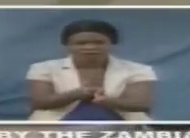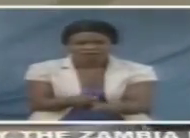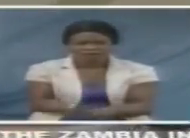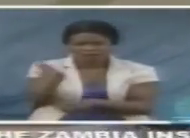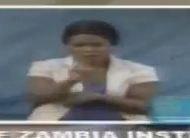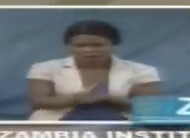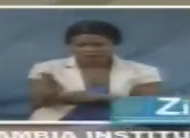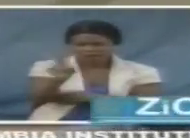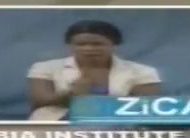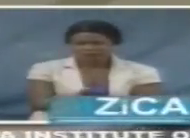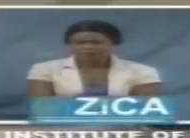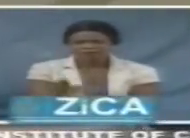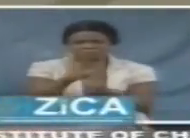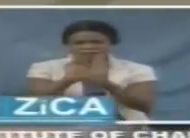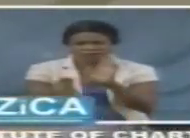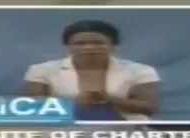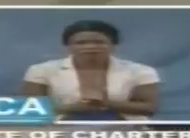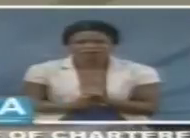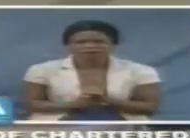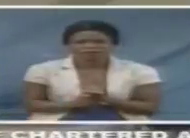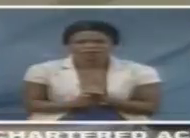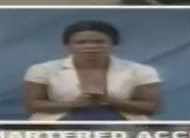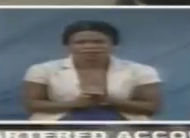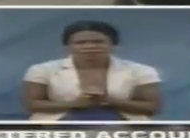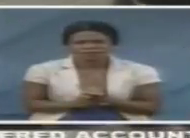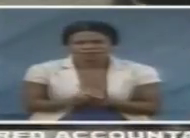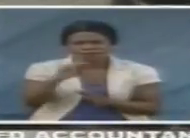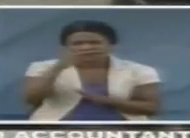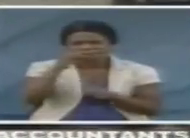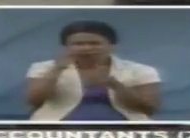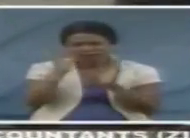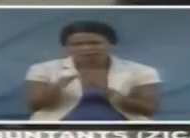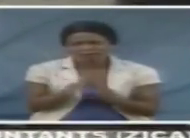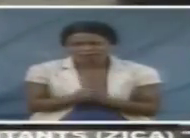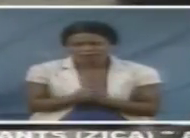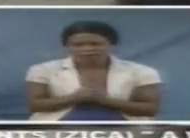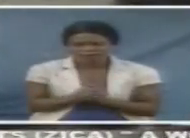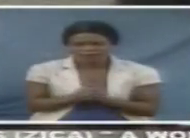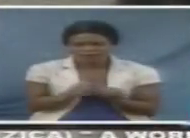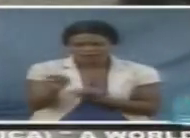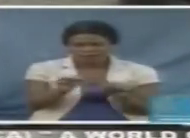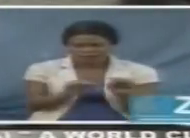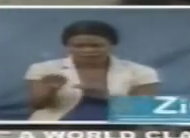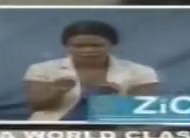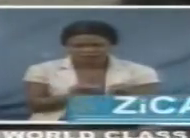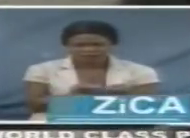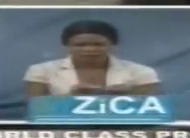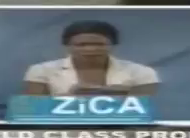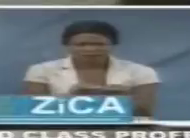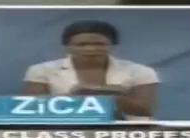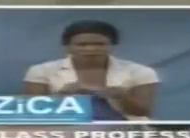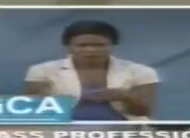This is in line with the provisions of the Constitution. Mr.